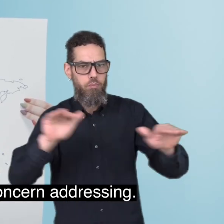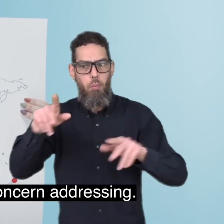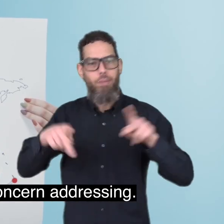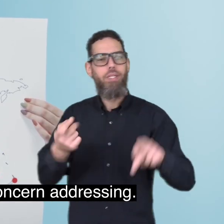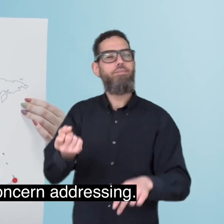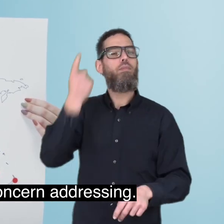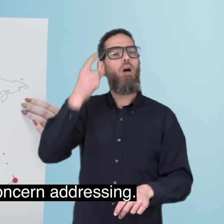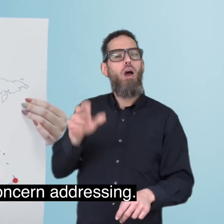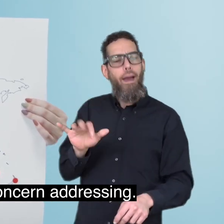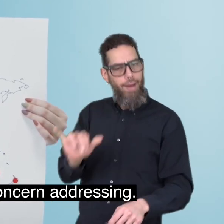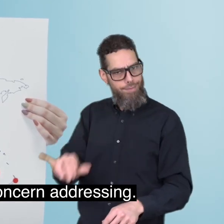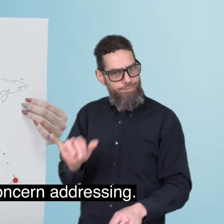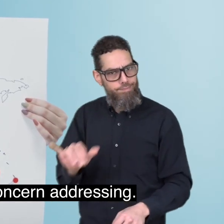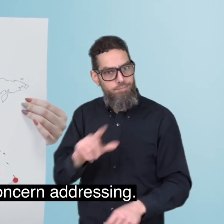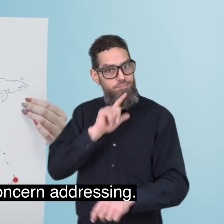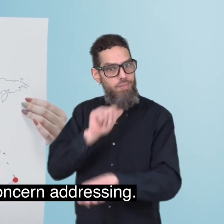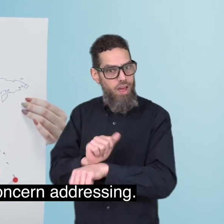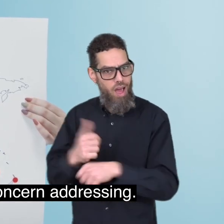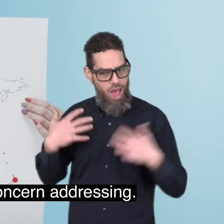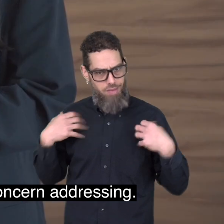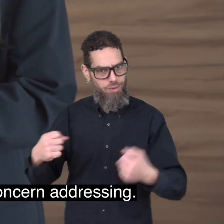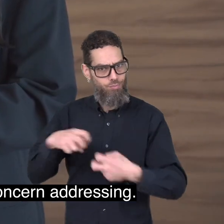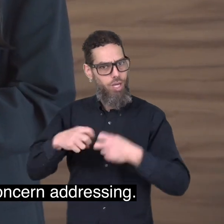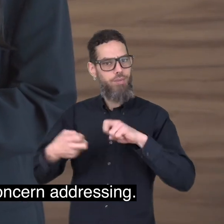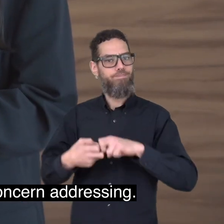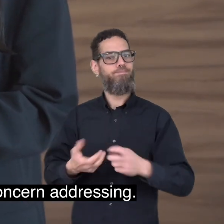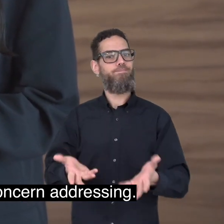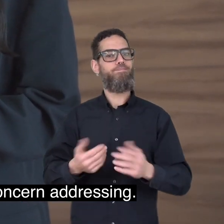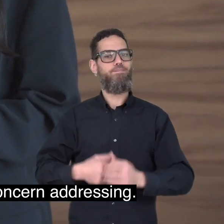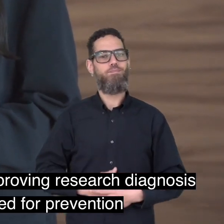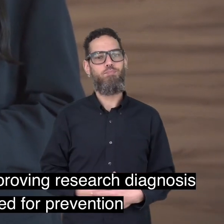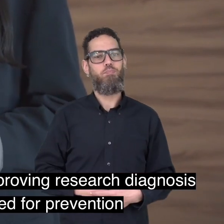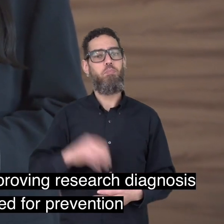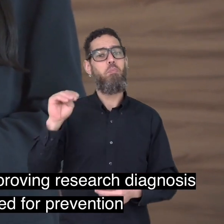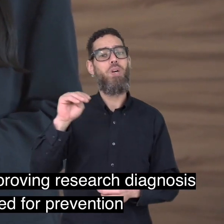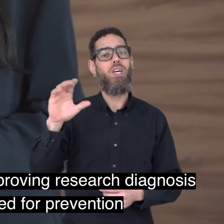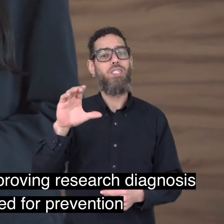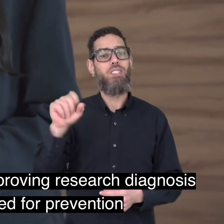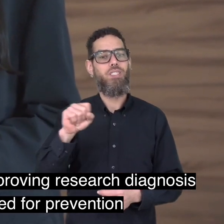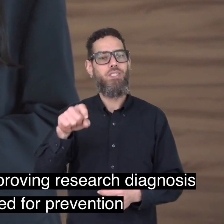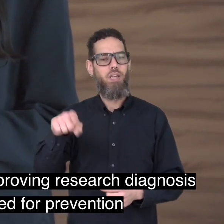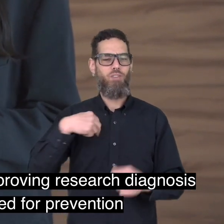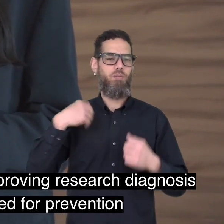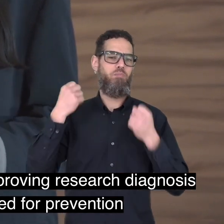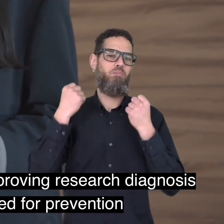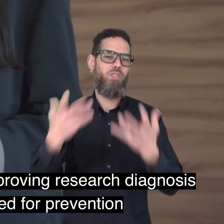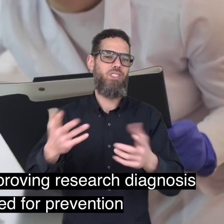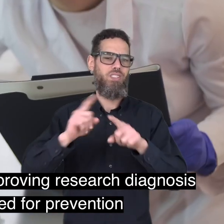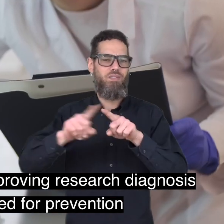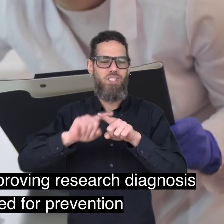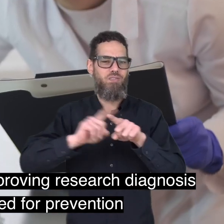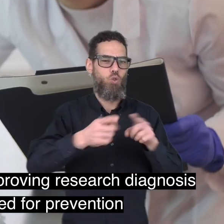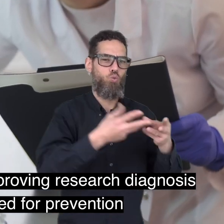and promote its recognition as a legitimate health concern. Addressing MCS requires a multifaceted approach, one that